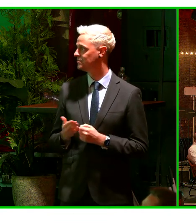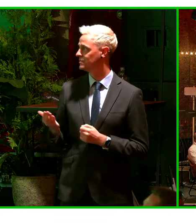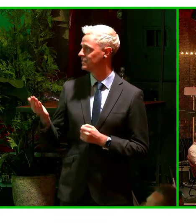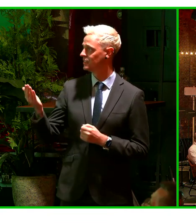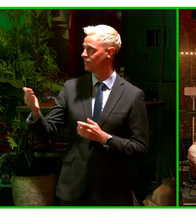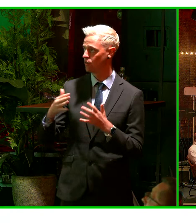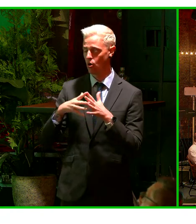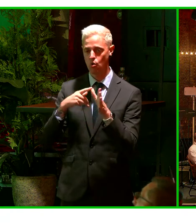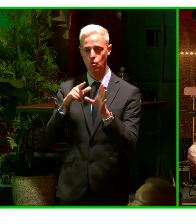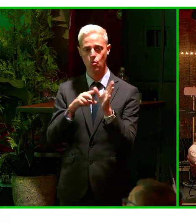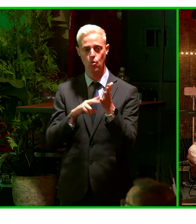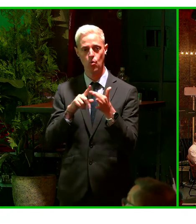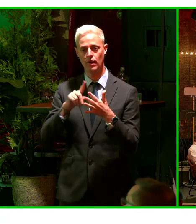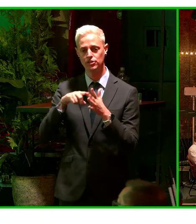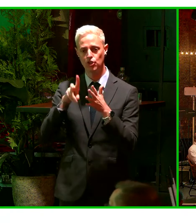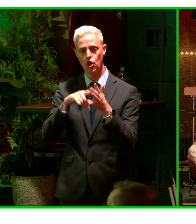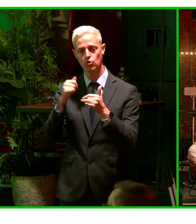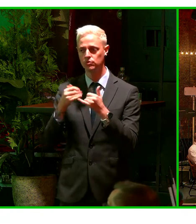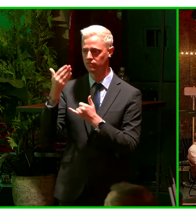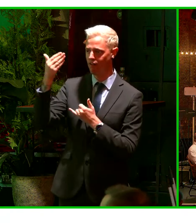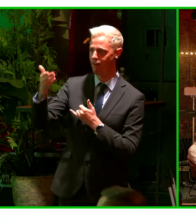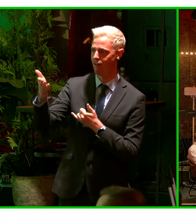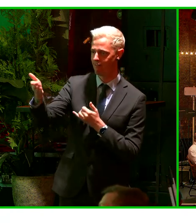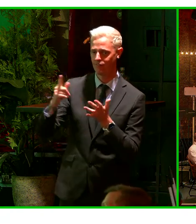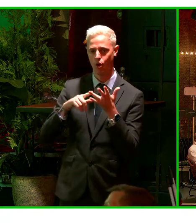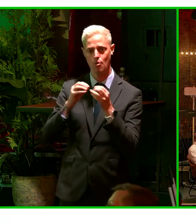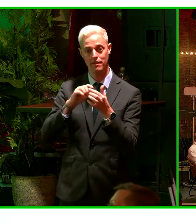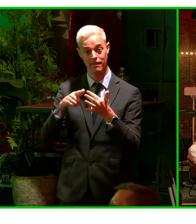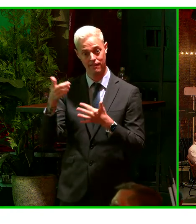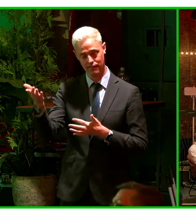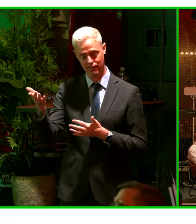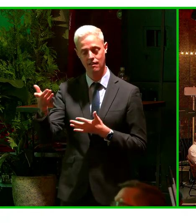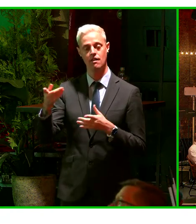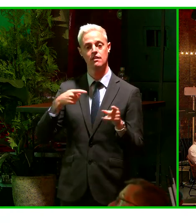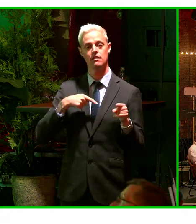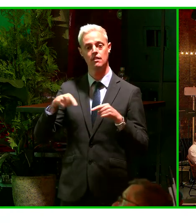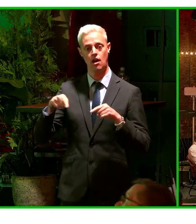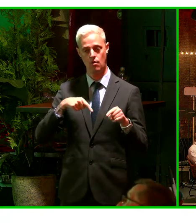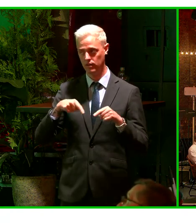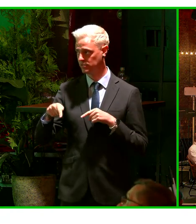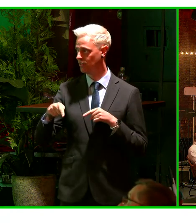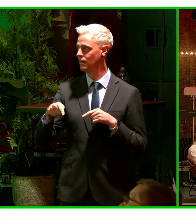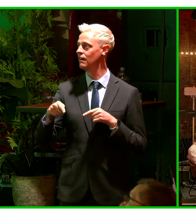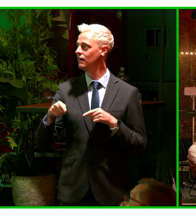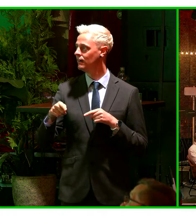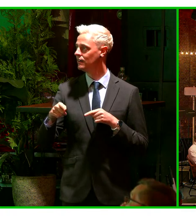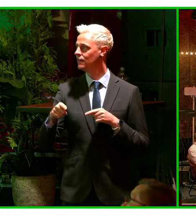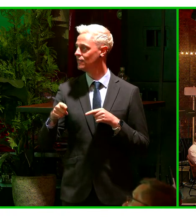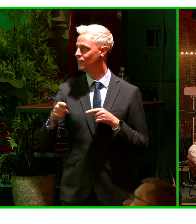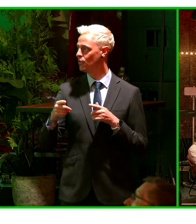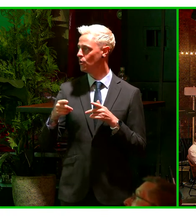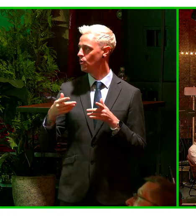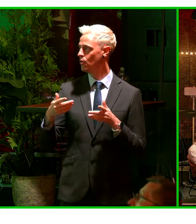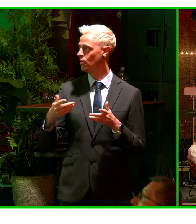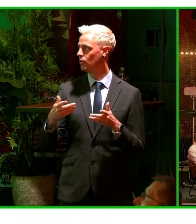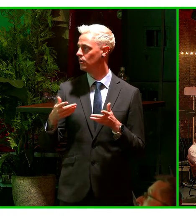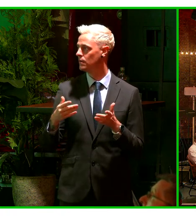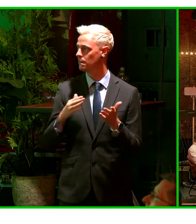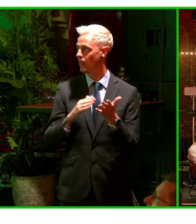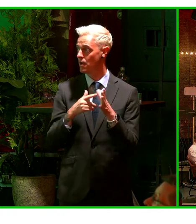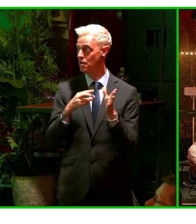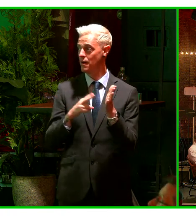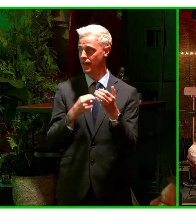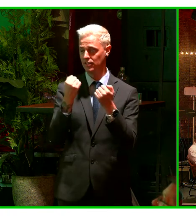Wayne Jones at the far end there, OBE, the Director for Man Energy Solutions. Then I've got Matt